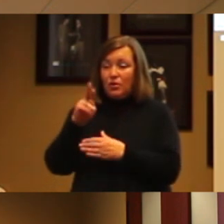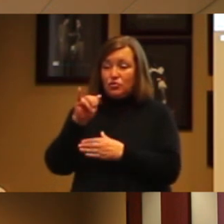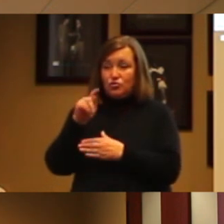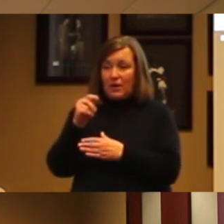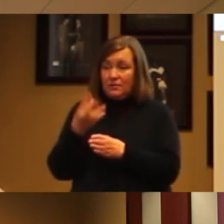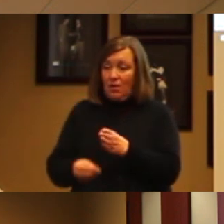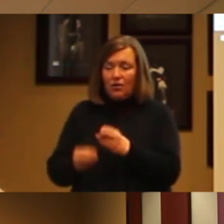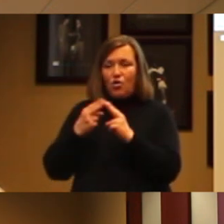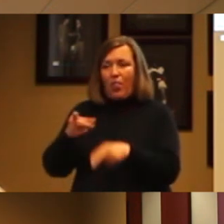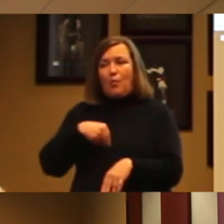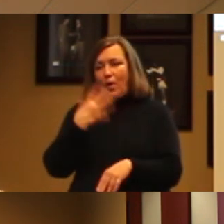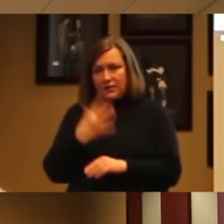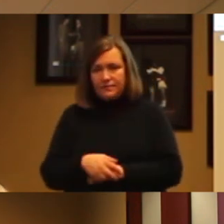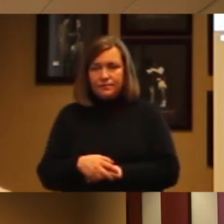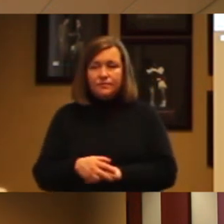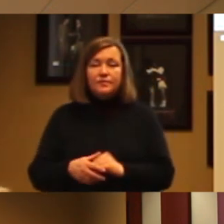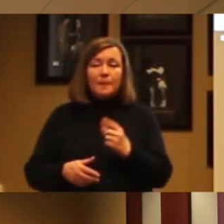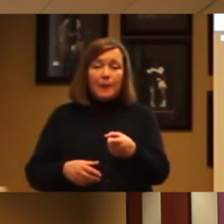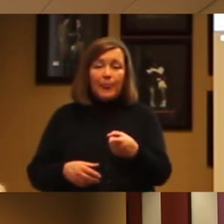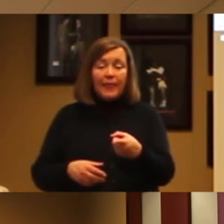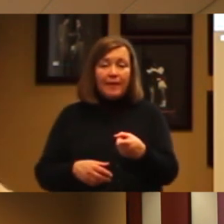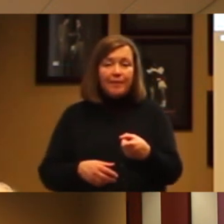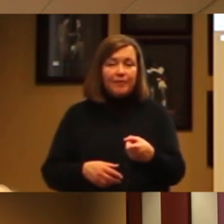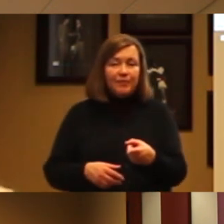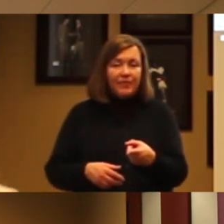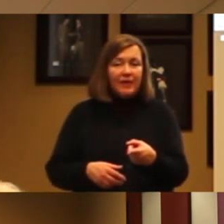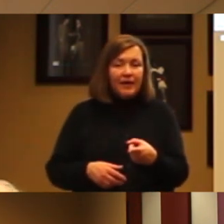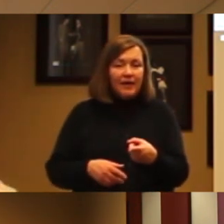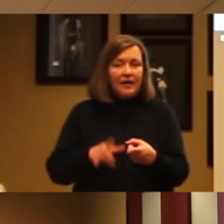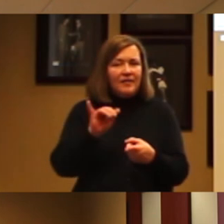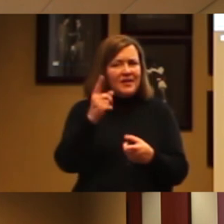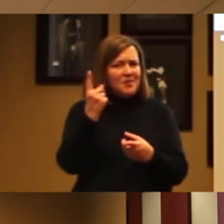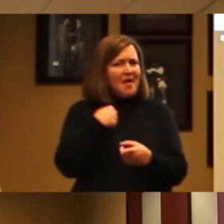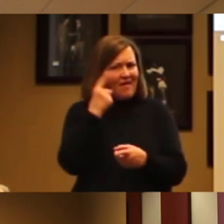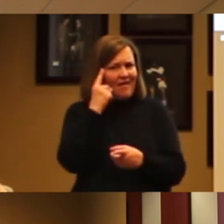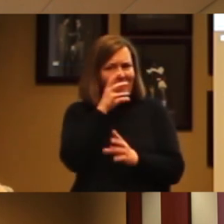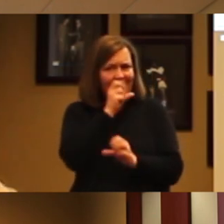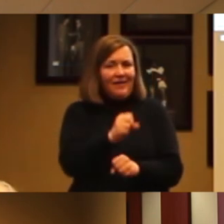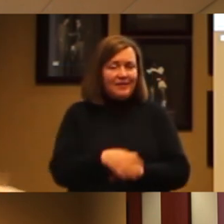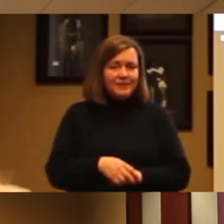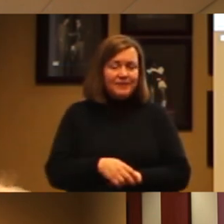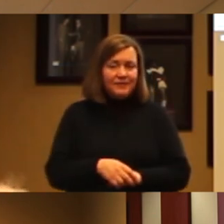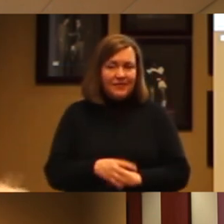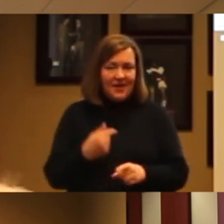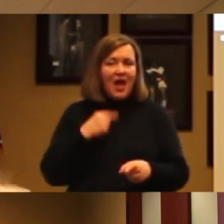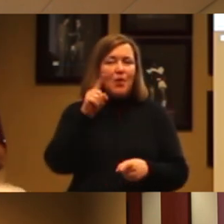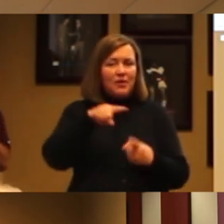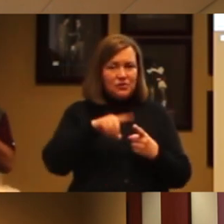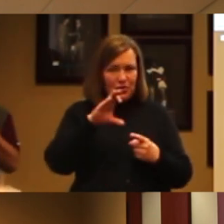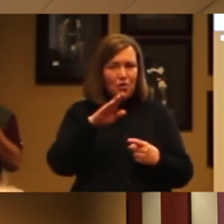what? Yes, Paine. That's what fascinates me. I went to Cuba, as you